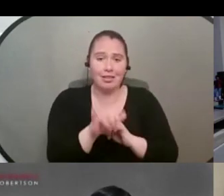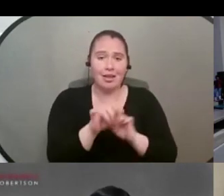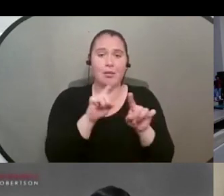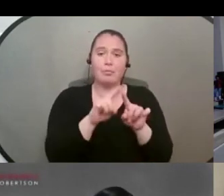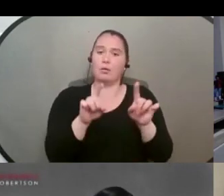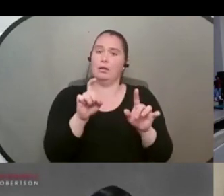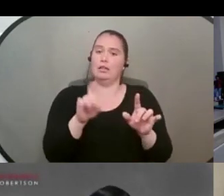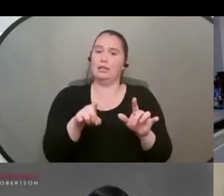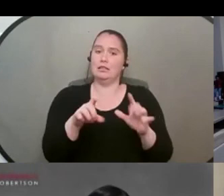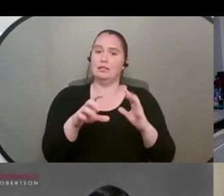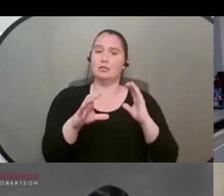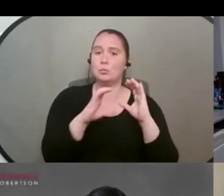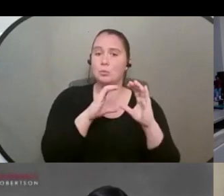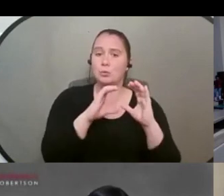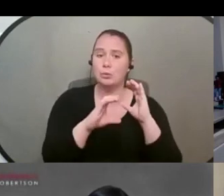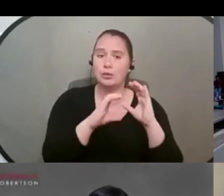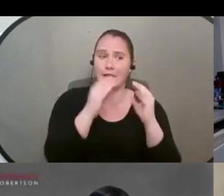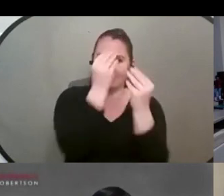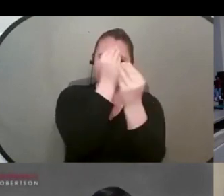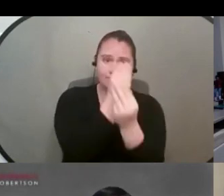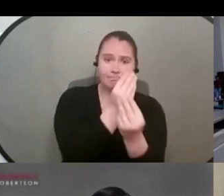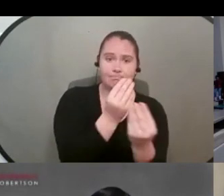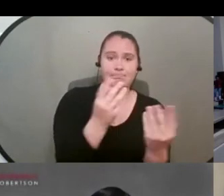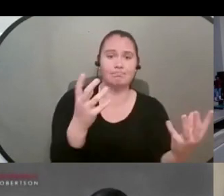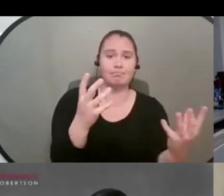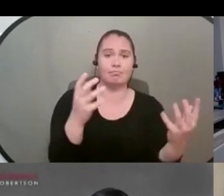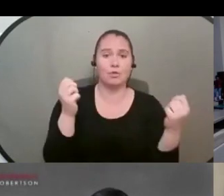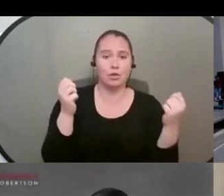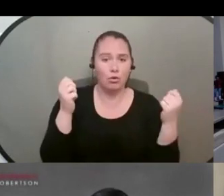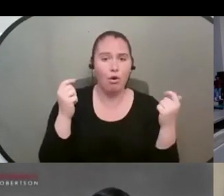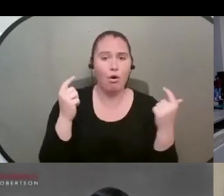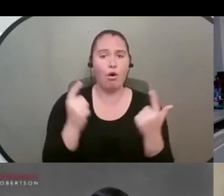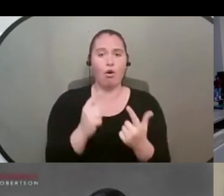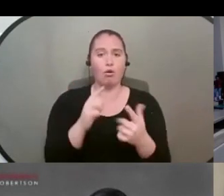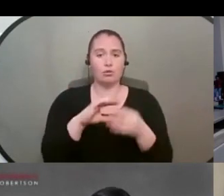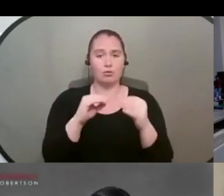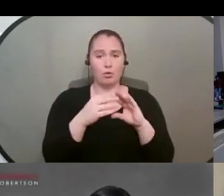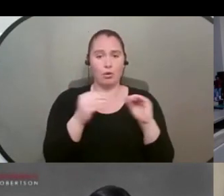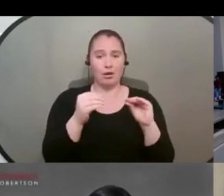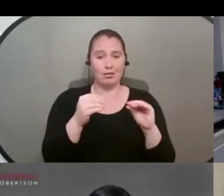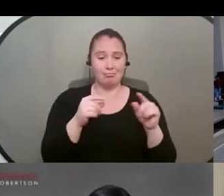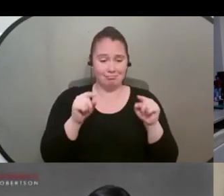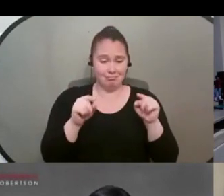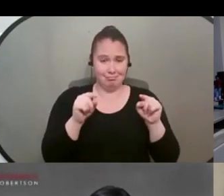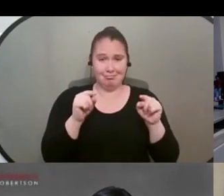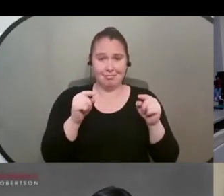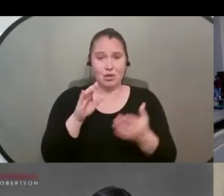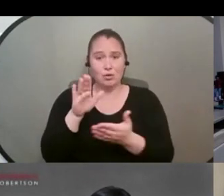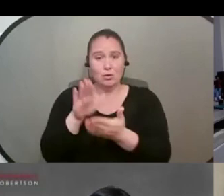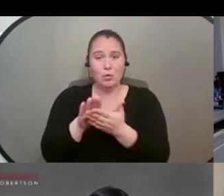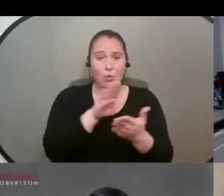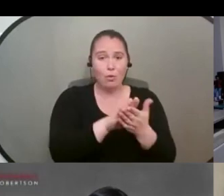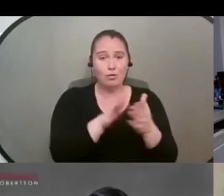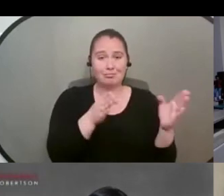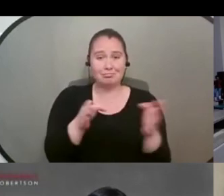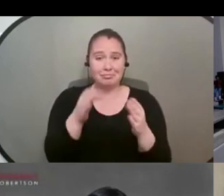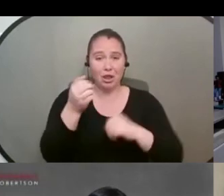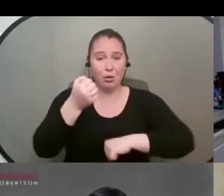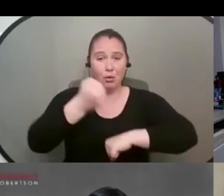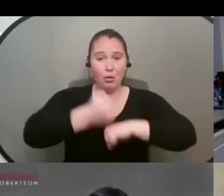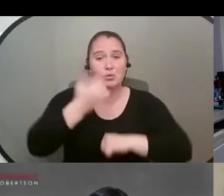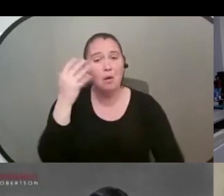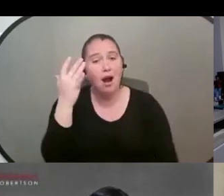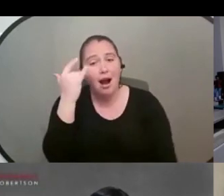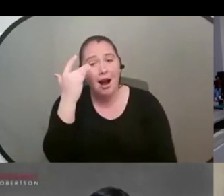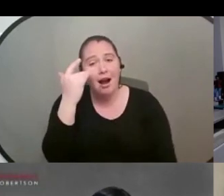it's communicated and tell that whole story as to why we're looking at closing some of these schools. I will say,